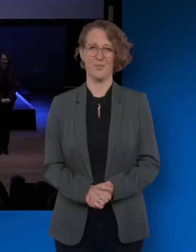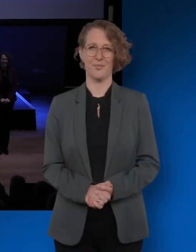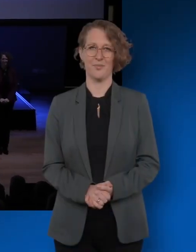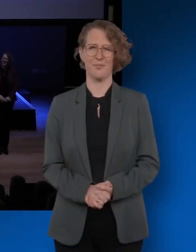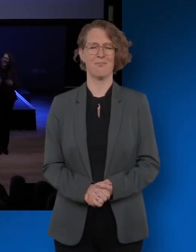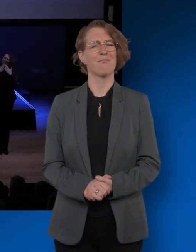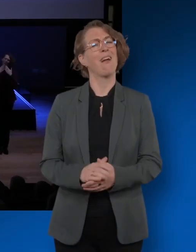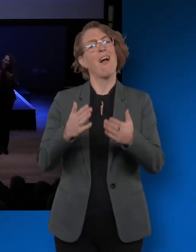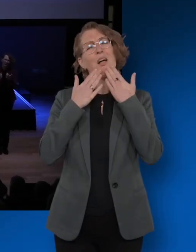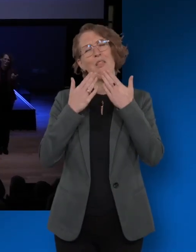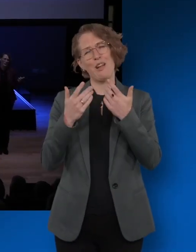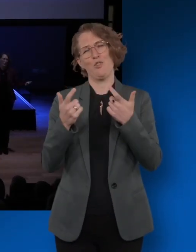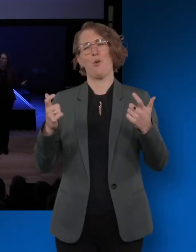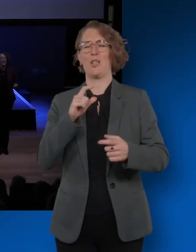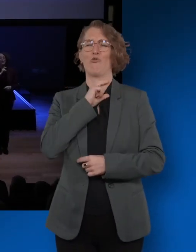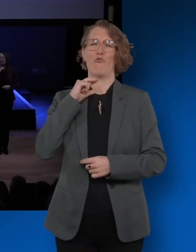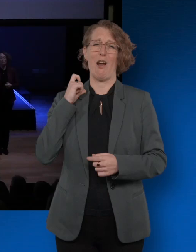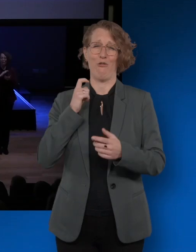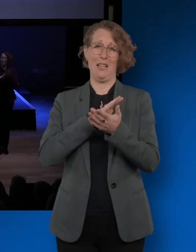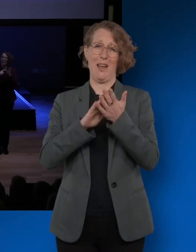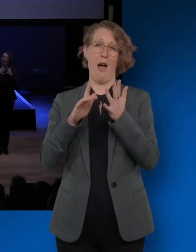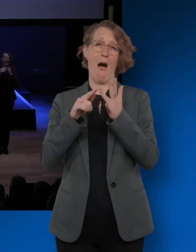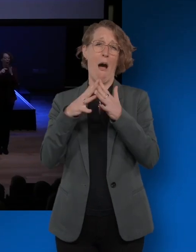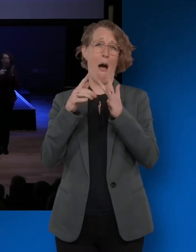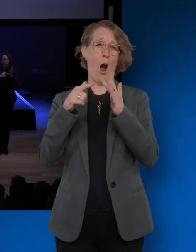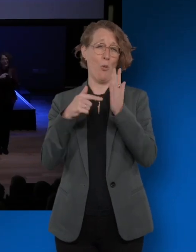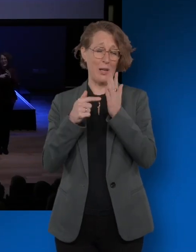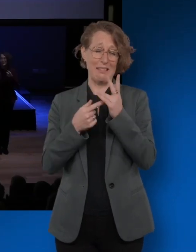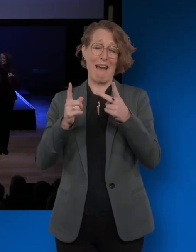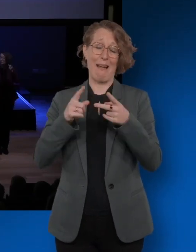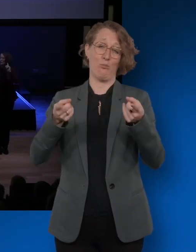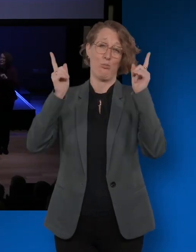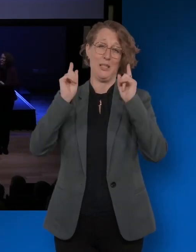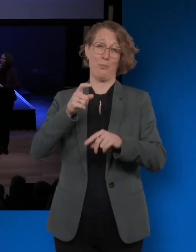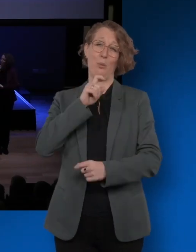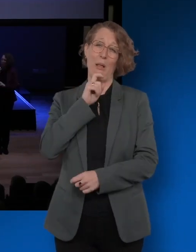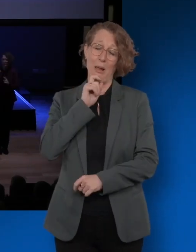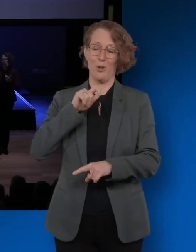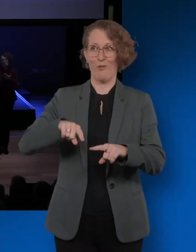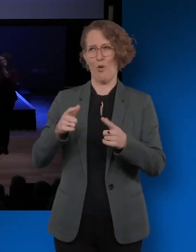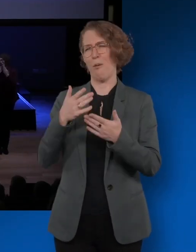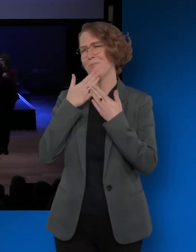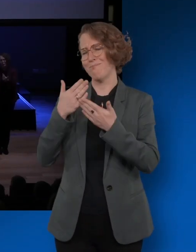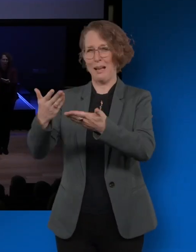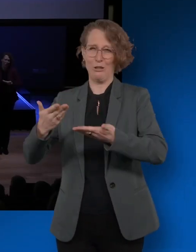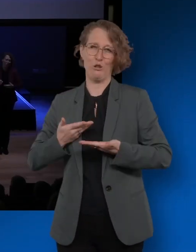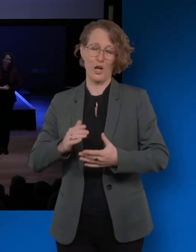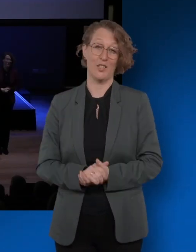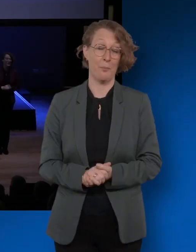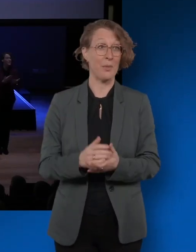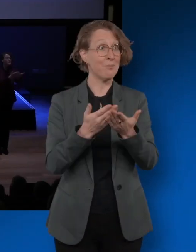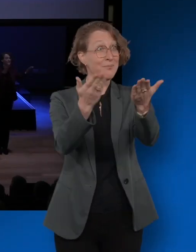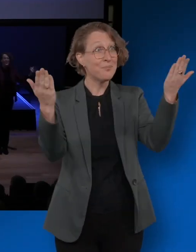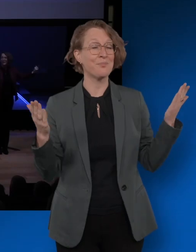Thank you so much, Reverend Howard and Principal Williams, for those introductions. Thank you all